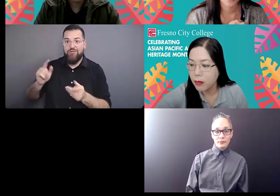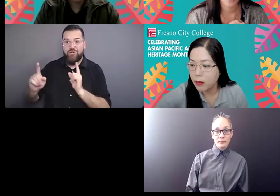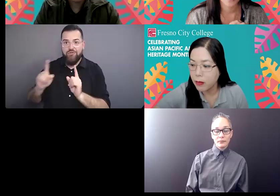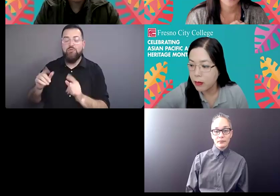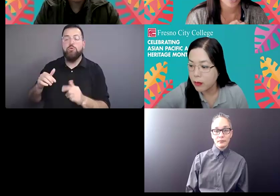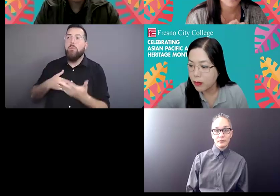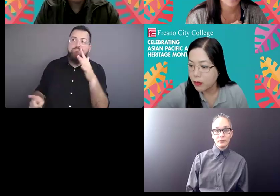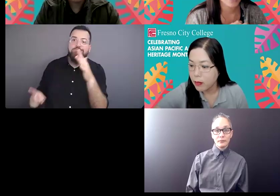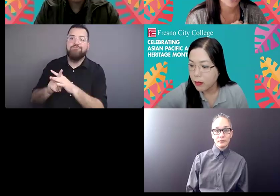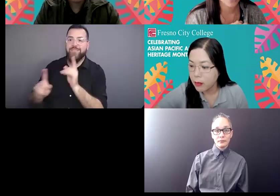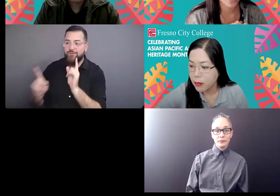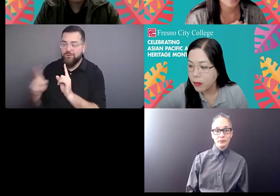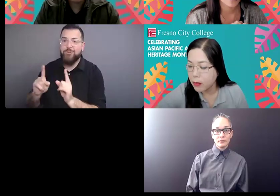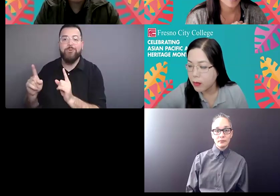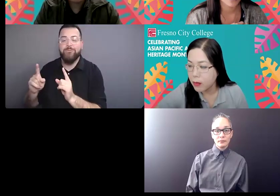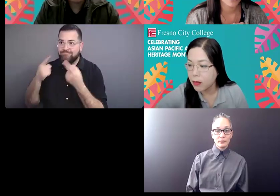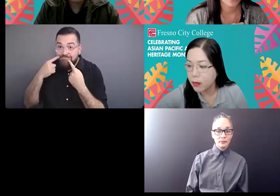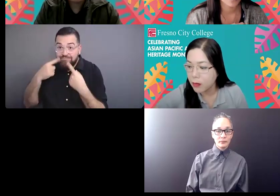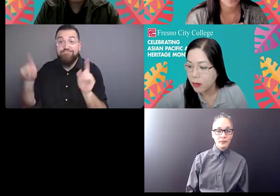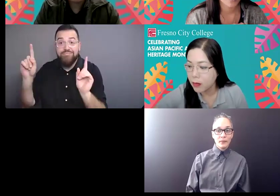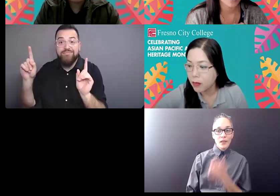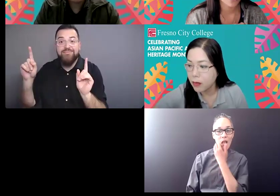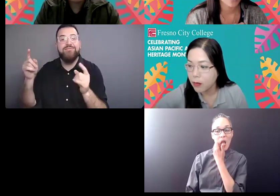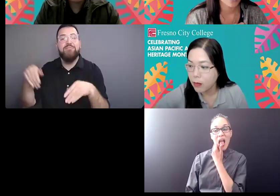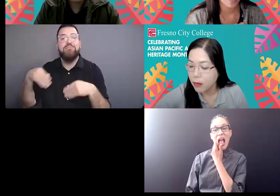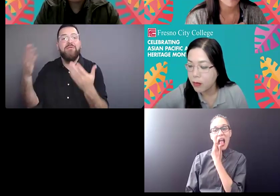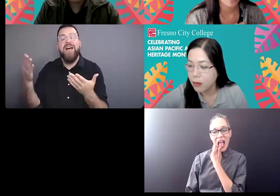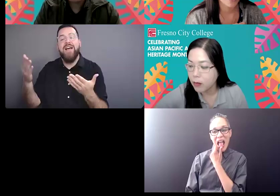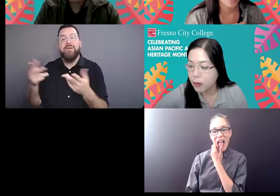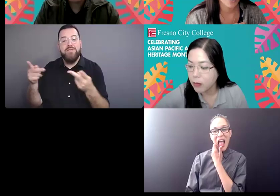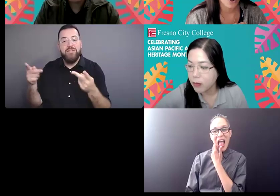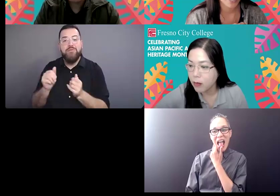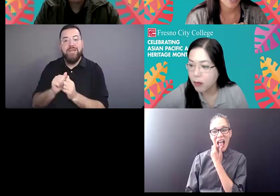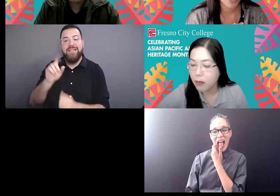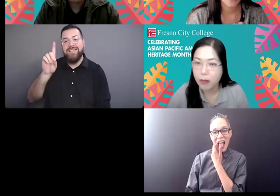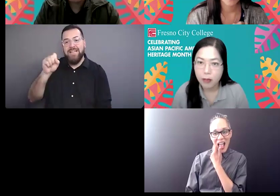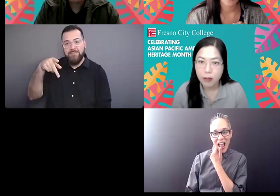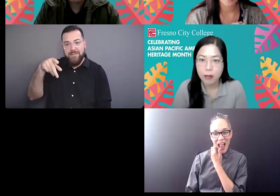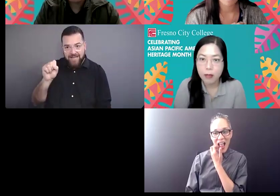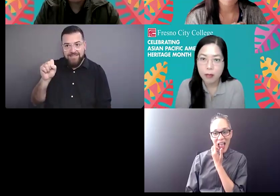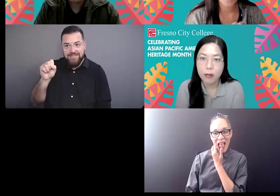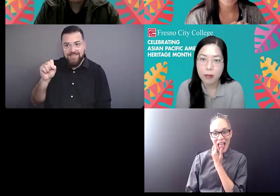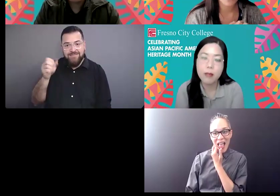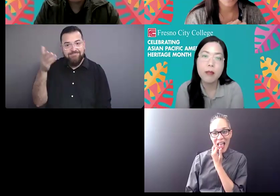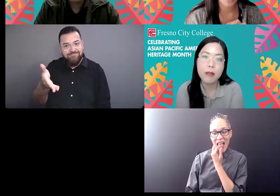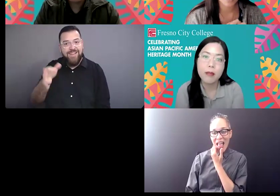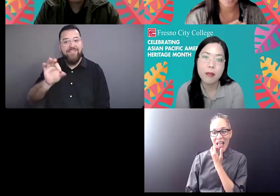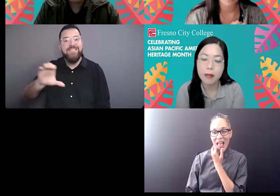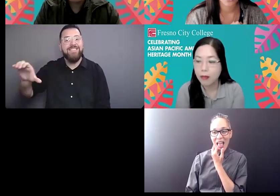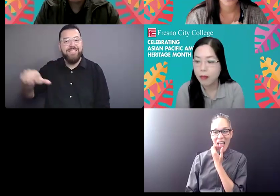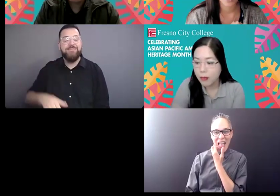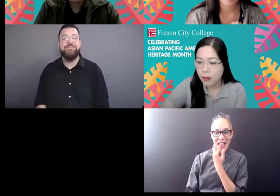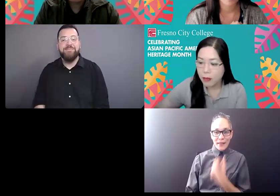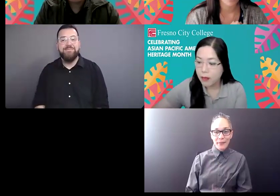interview. And I was offered a position with Disabled Students Programs and Services at Fresno City College. Being within